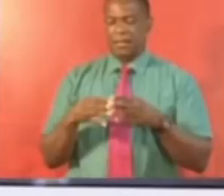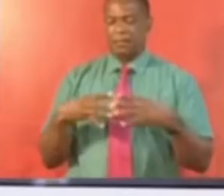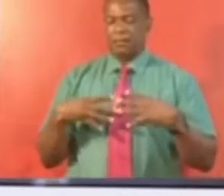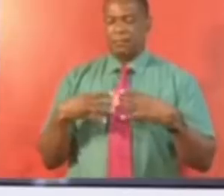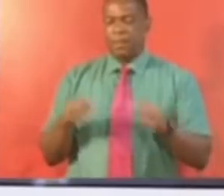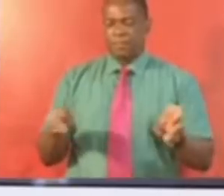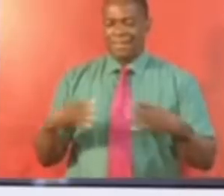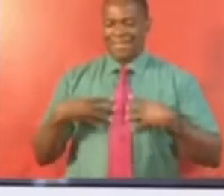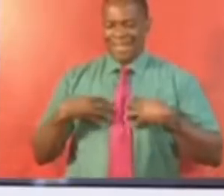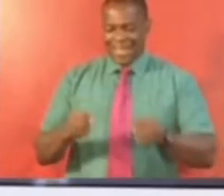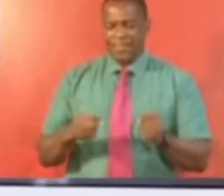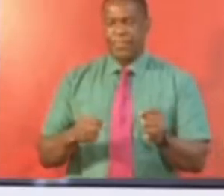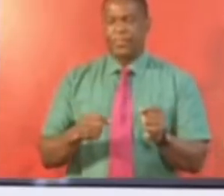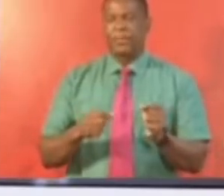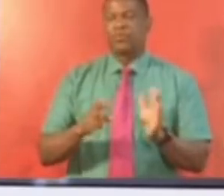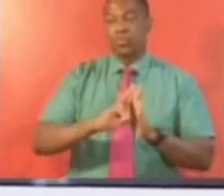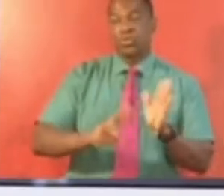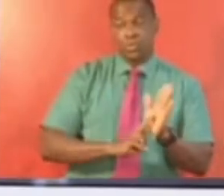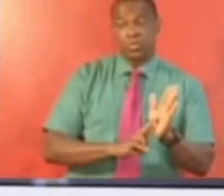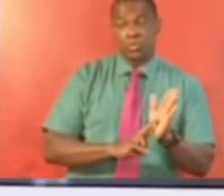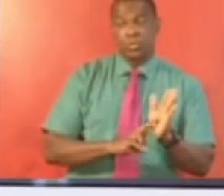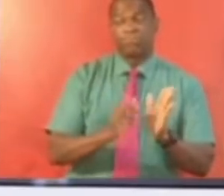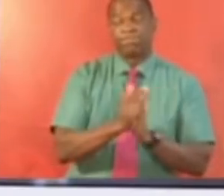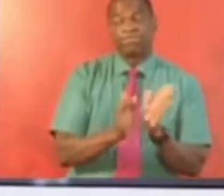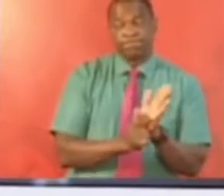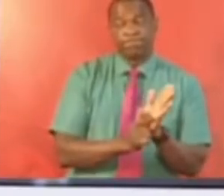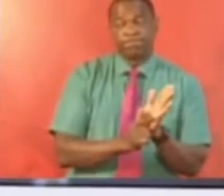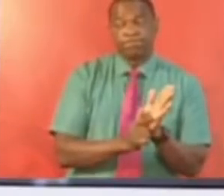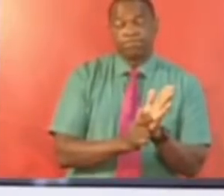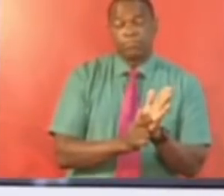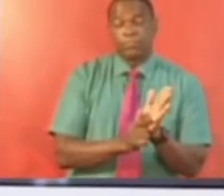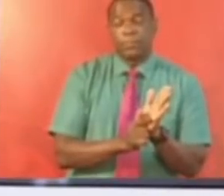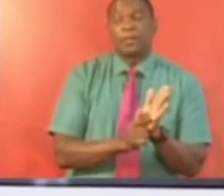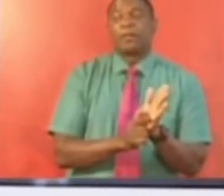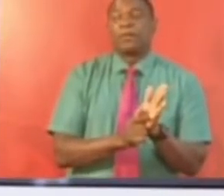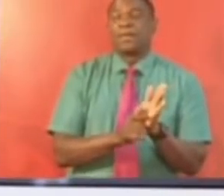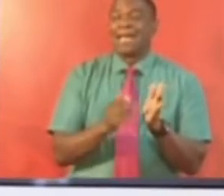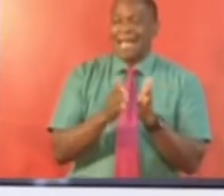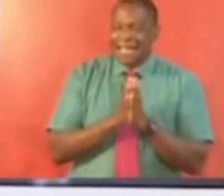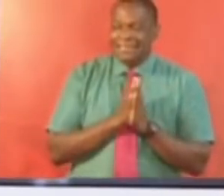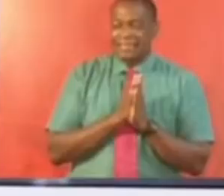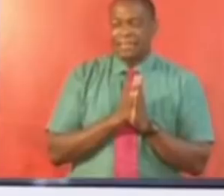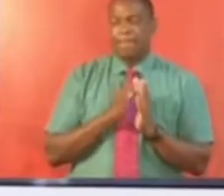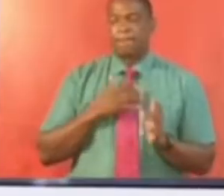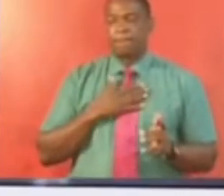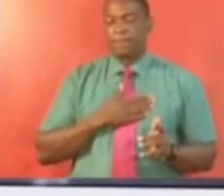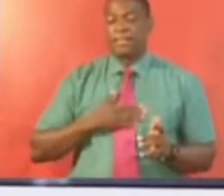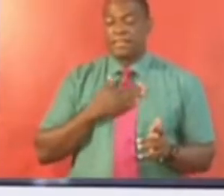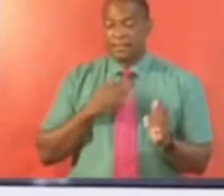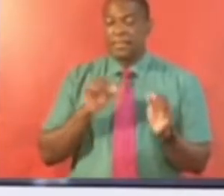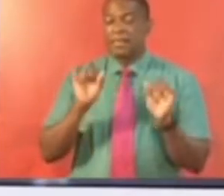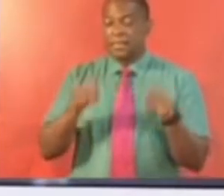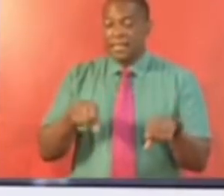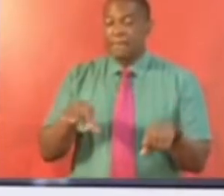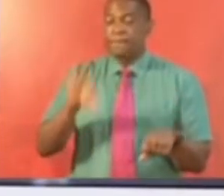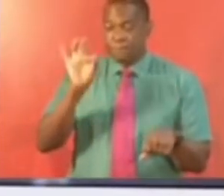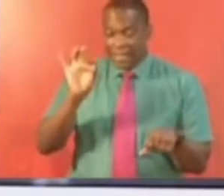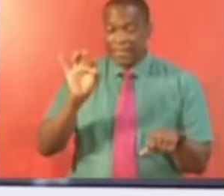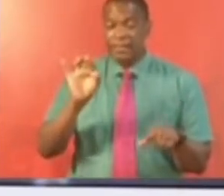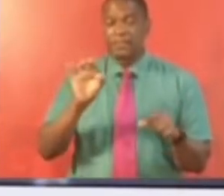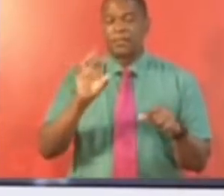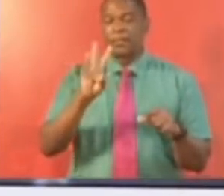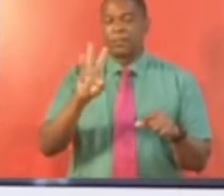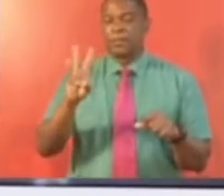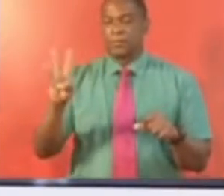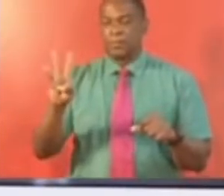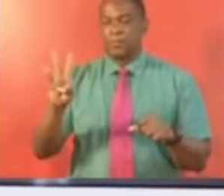and most importantly, that there's some level of checking prior to coming into work every single day that we can do beyond fever screening